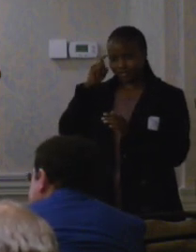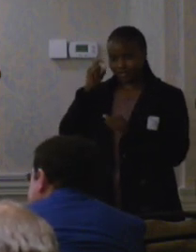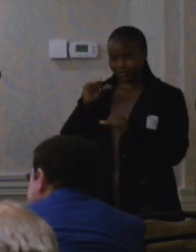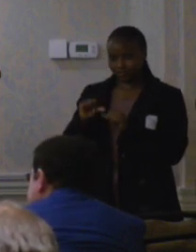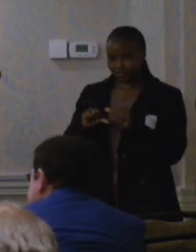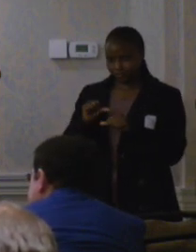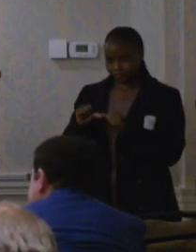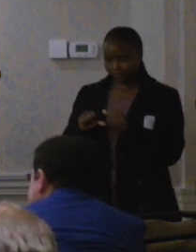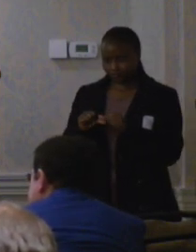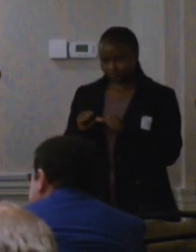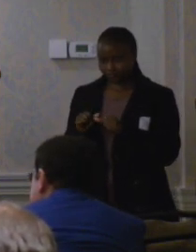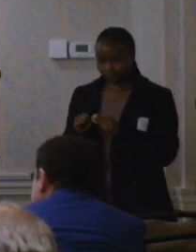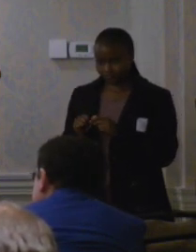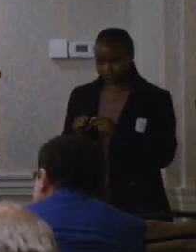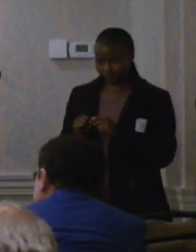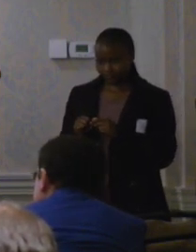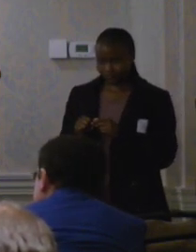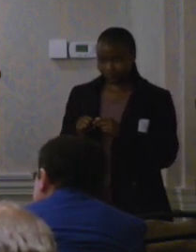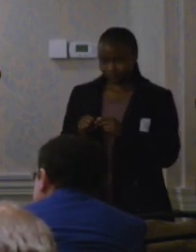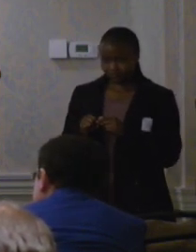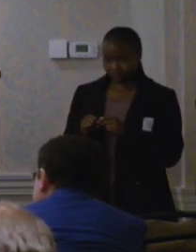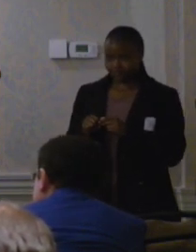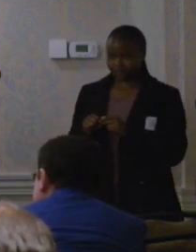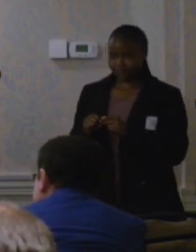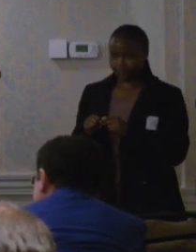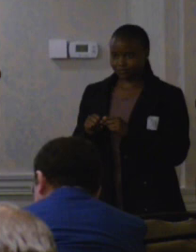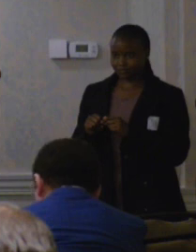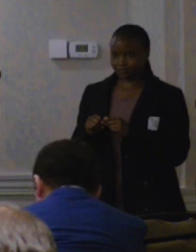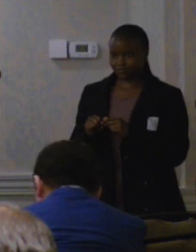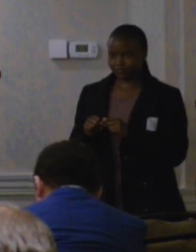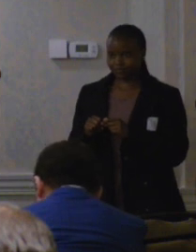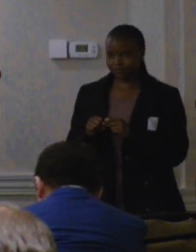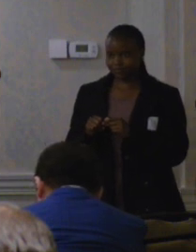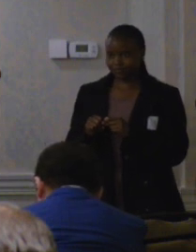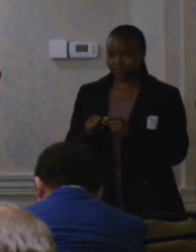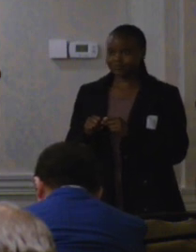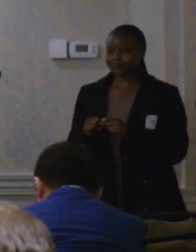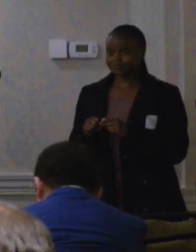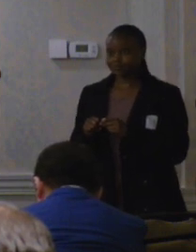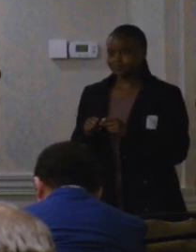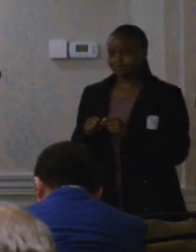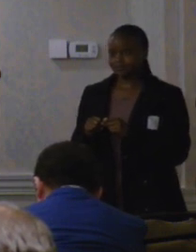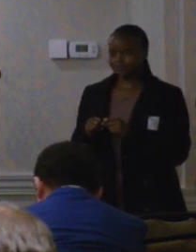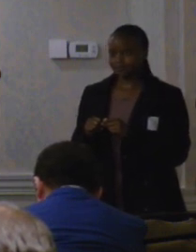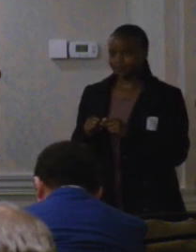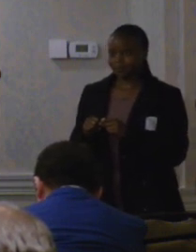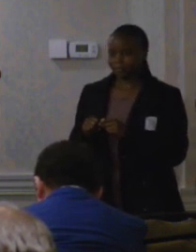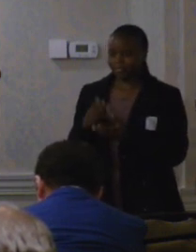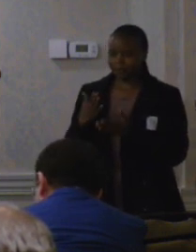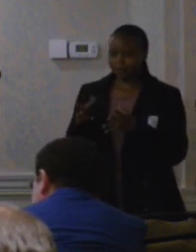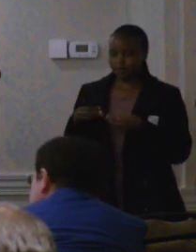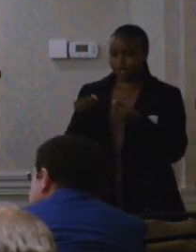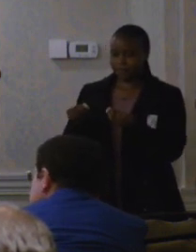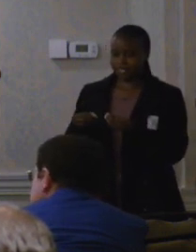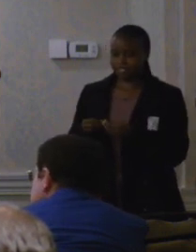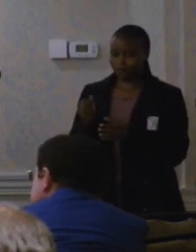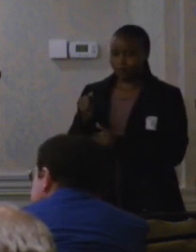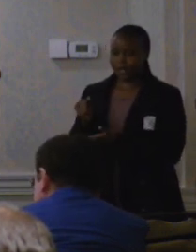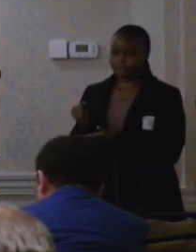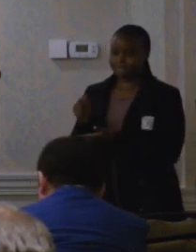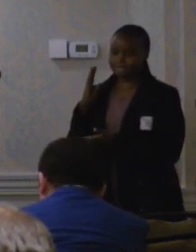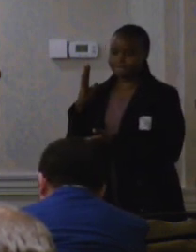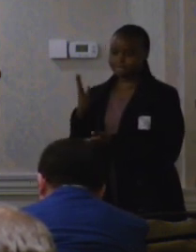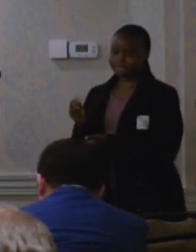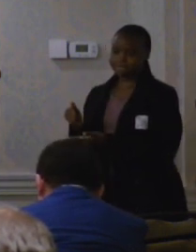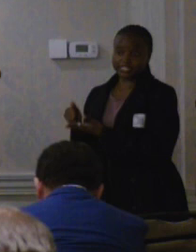first phase of analysis when we design the blended CPD trajectory.